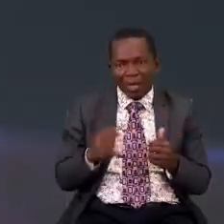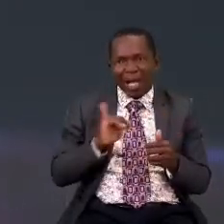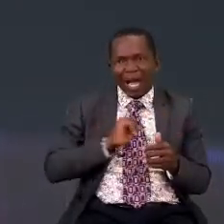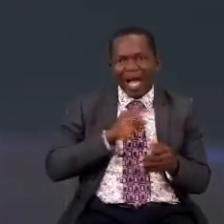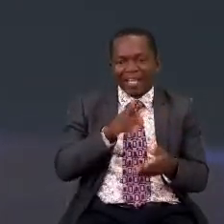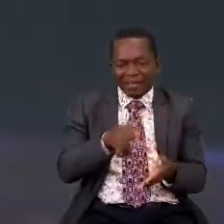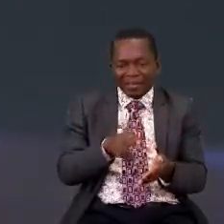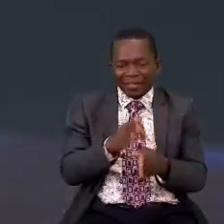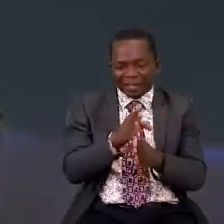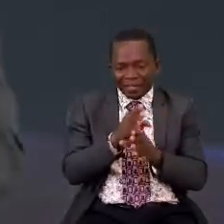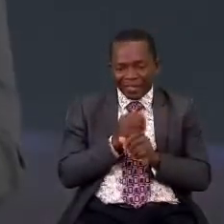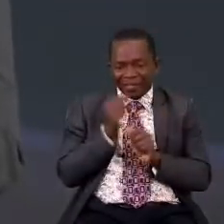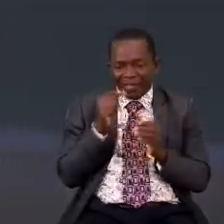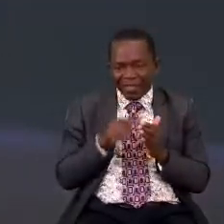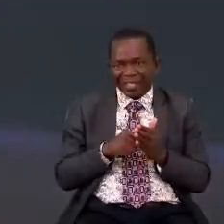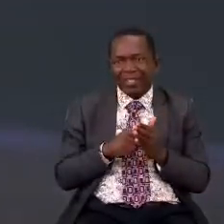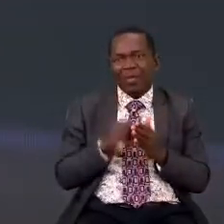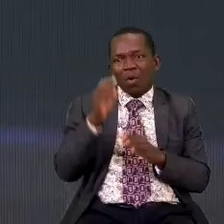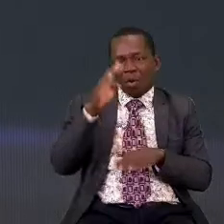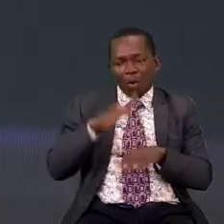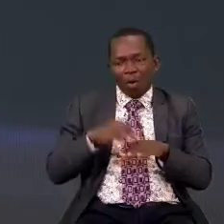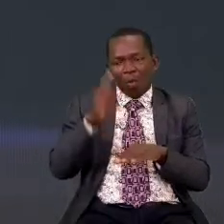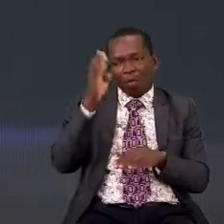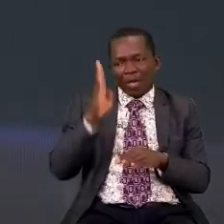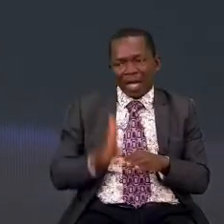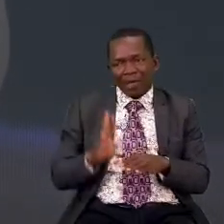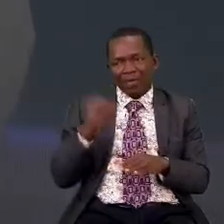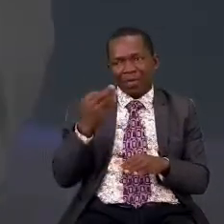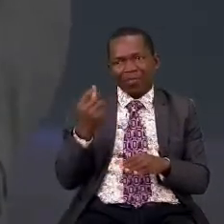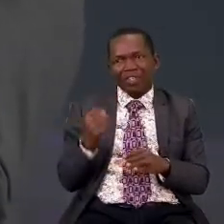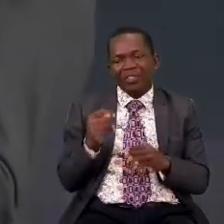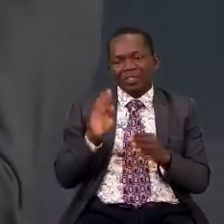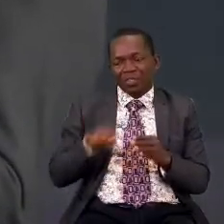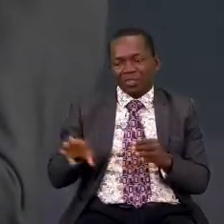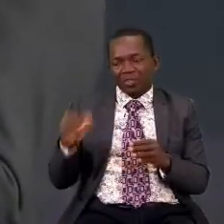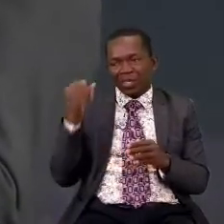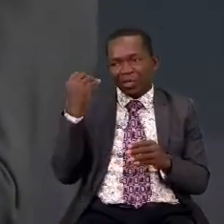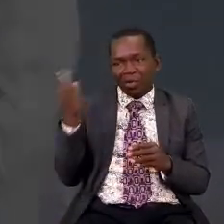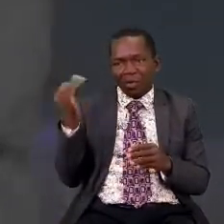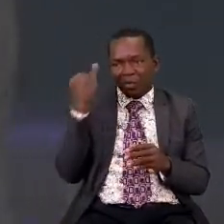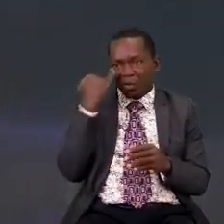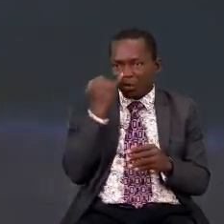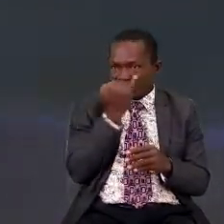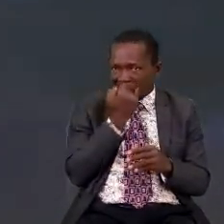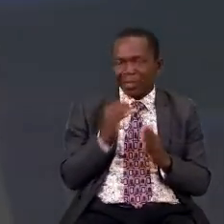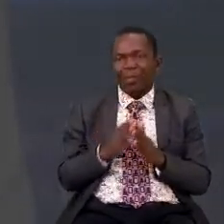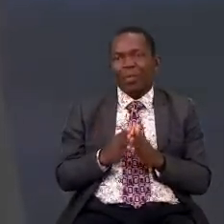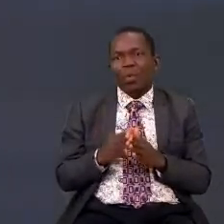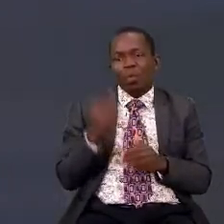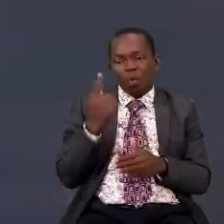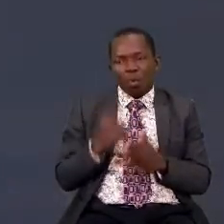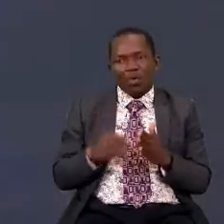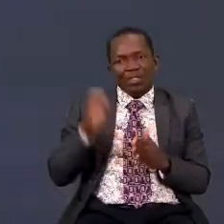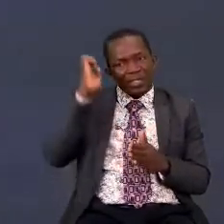he gives us is not a personal property, a private property, something